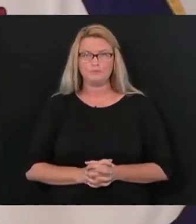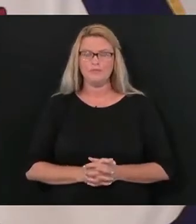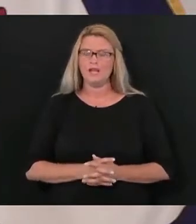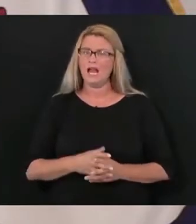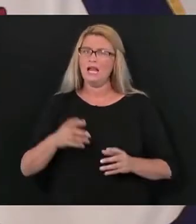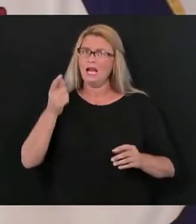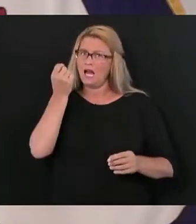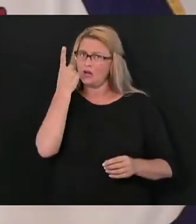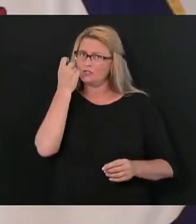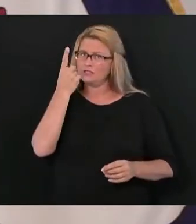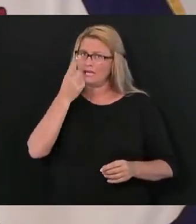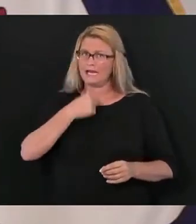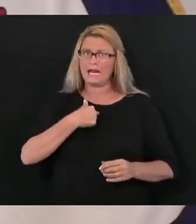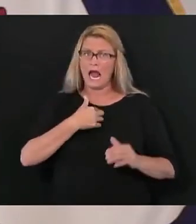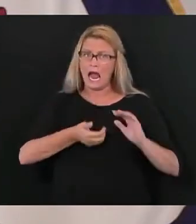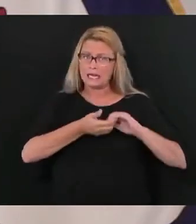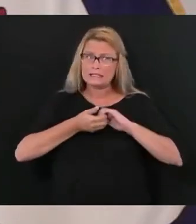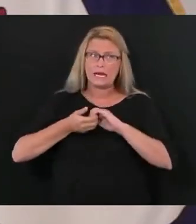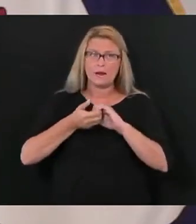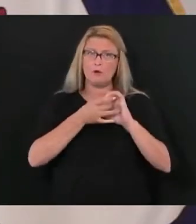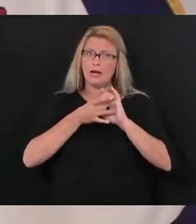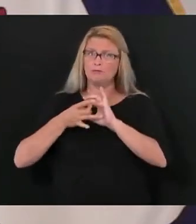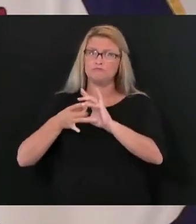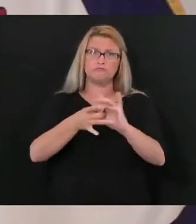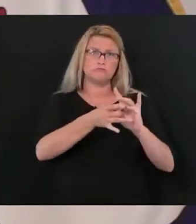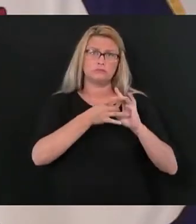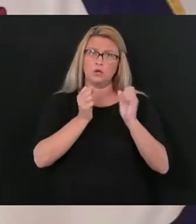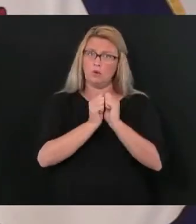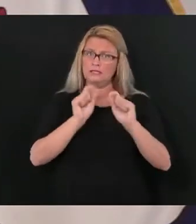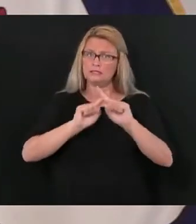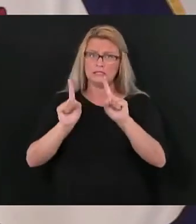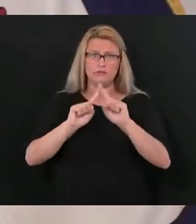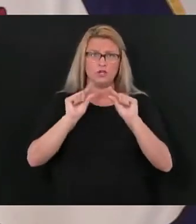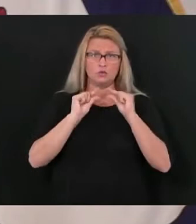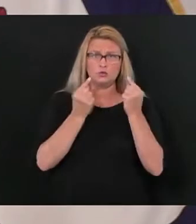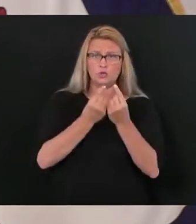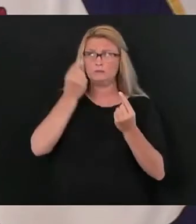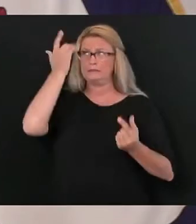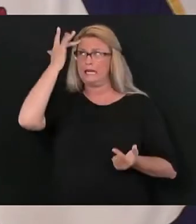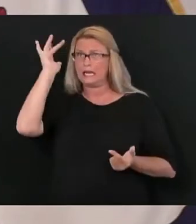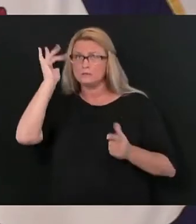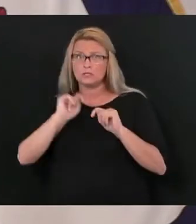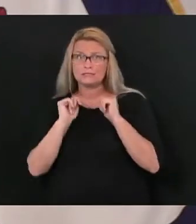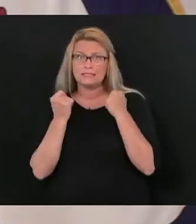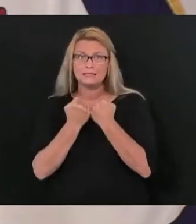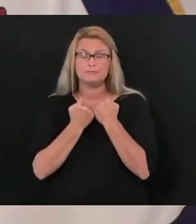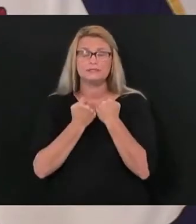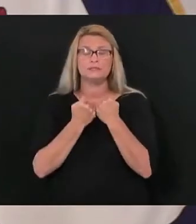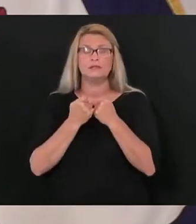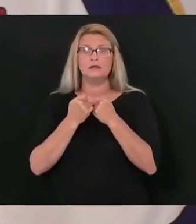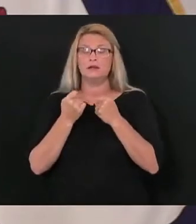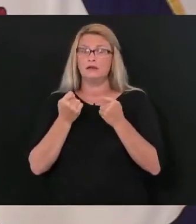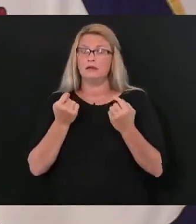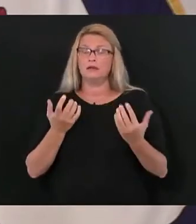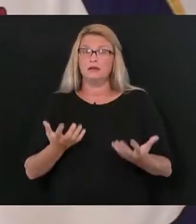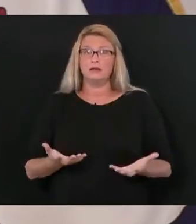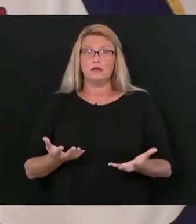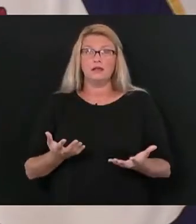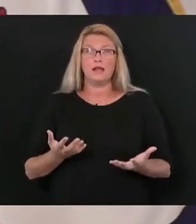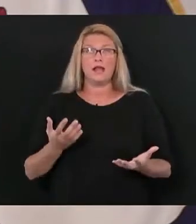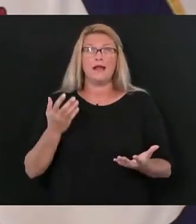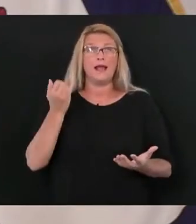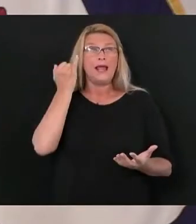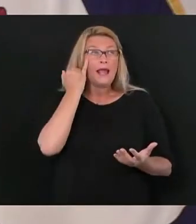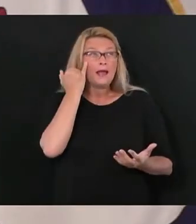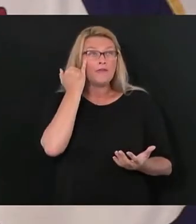lots of our experts and lots of people. I have said over and over, is there a